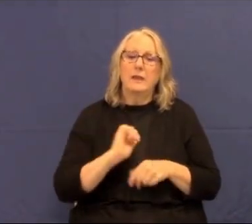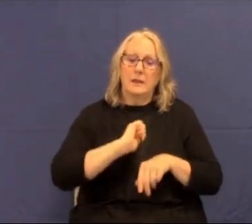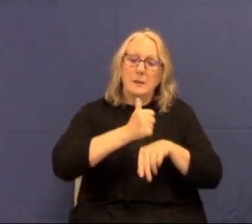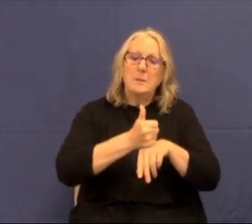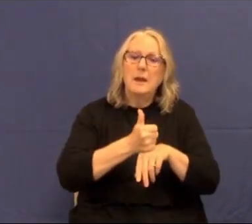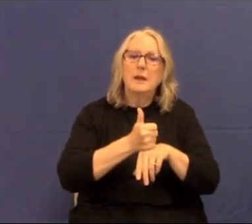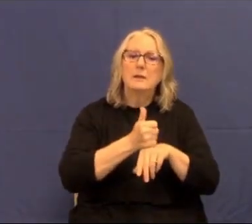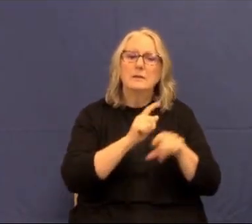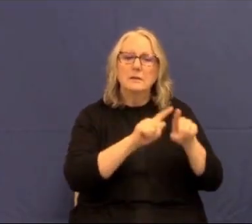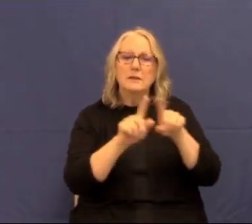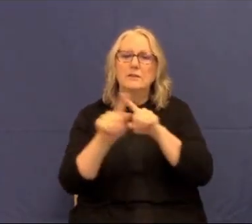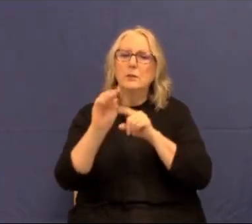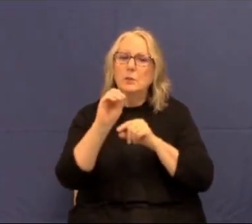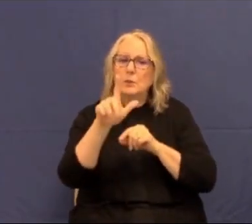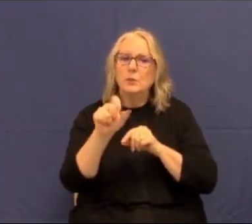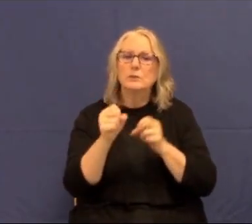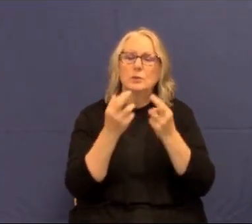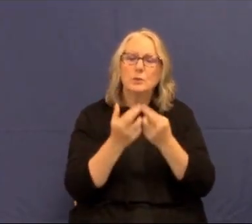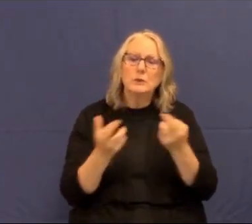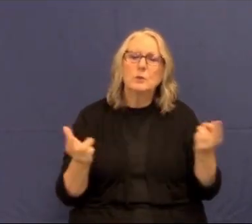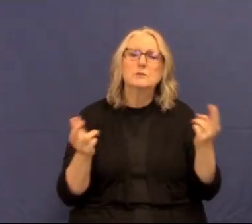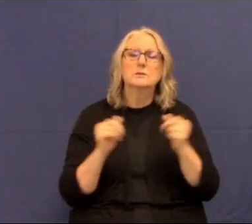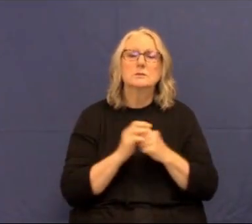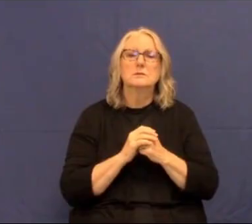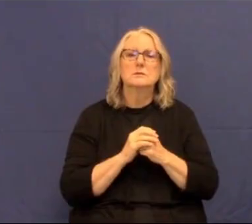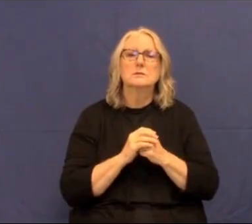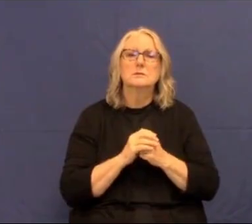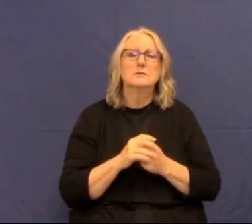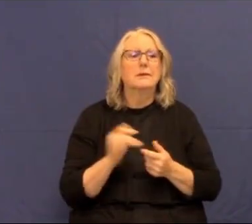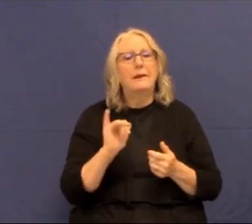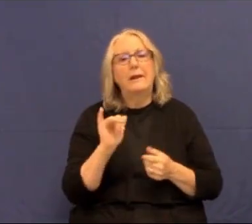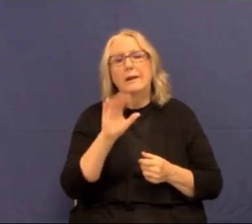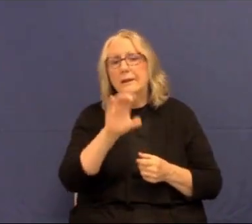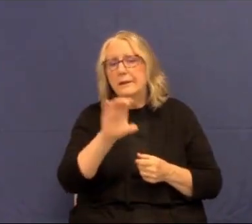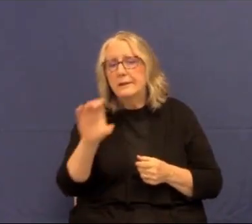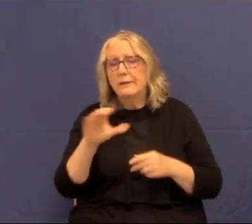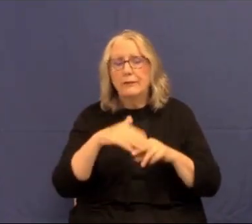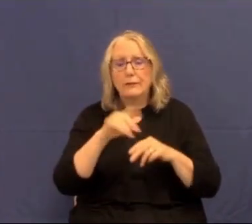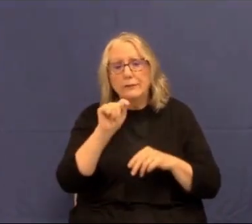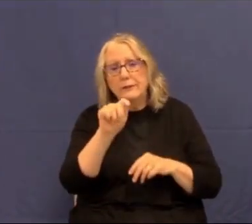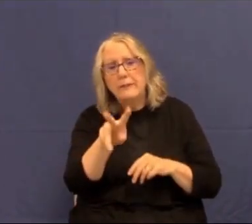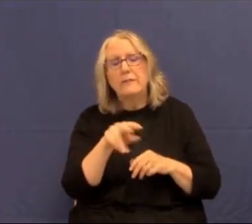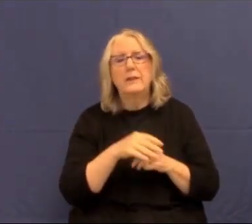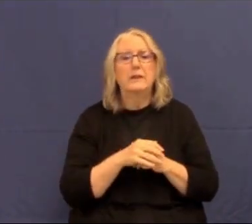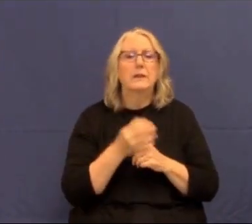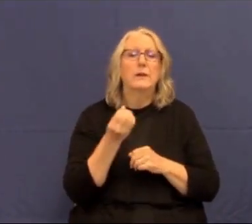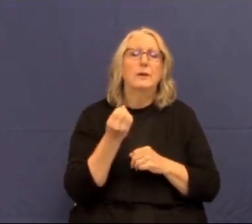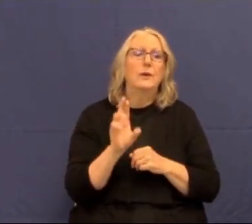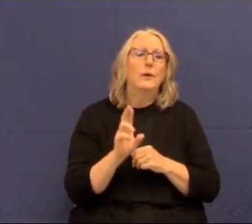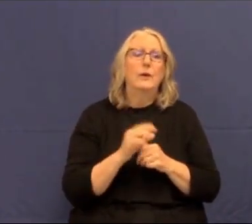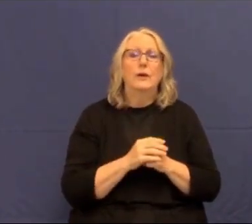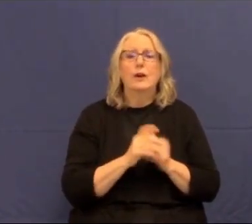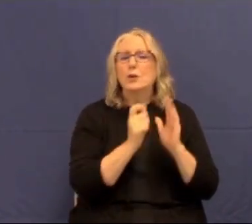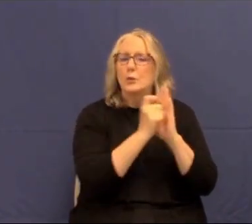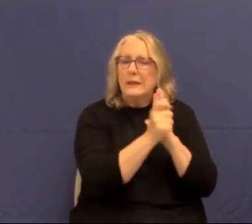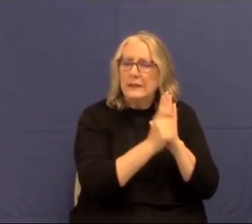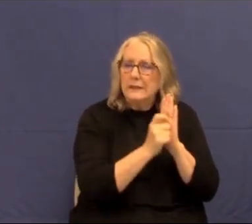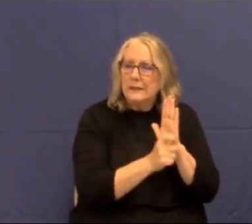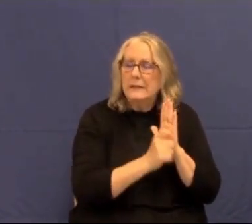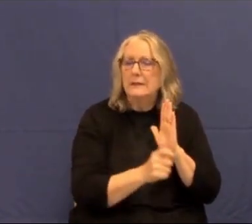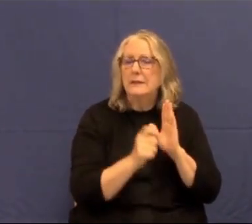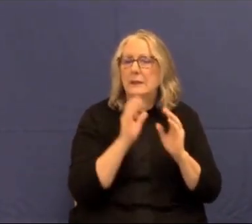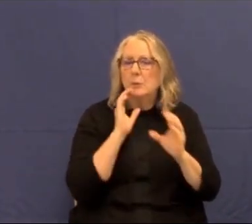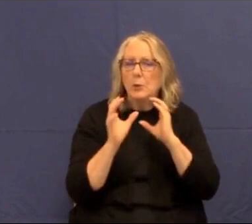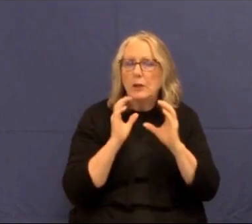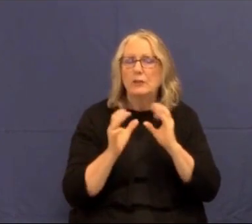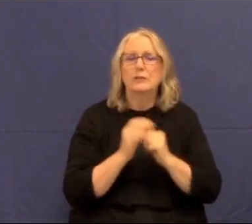practice, implementing those tools or resources, such as like closed captioning on a TV or, a